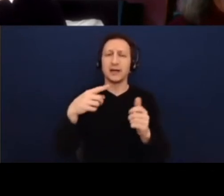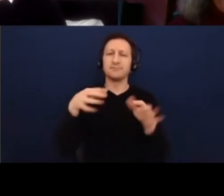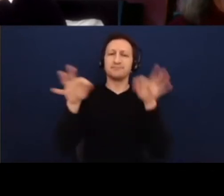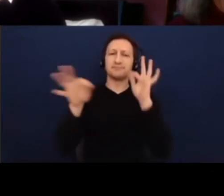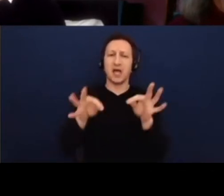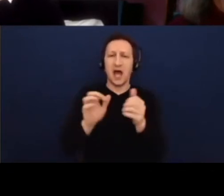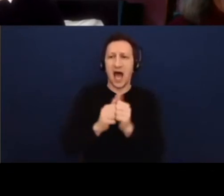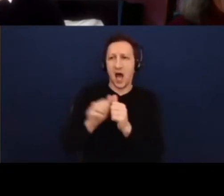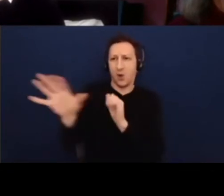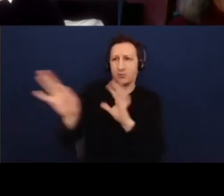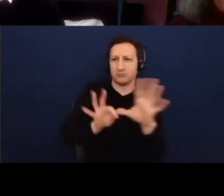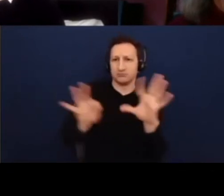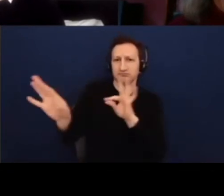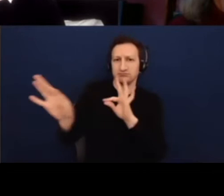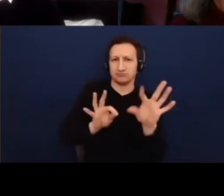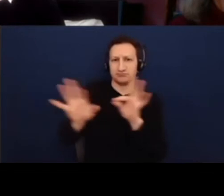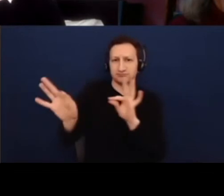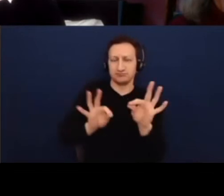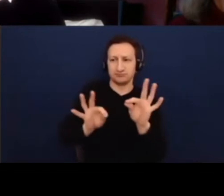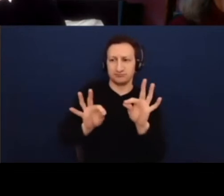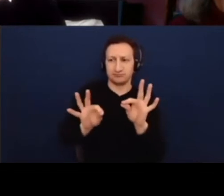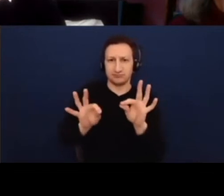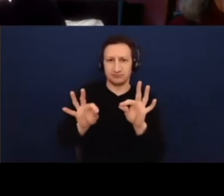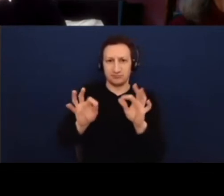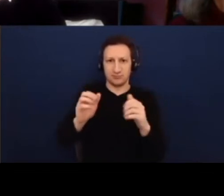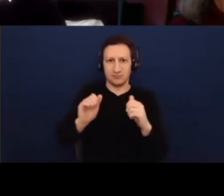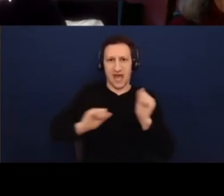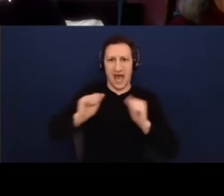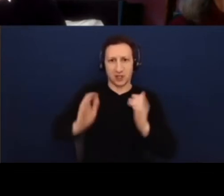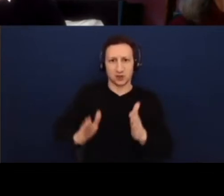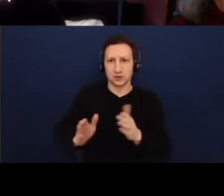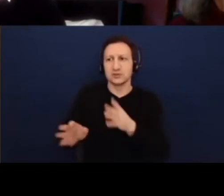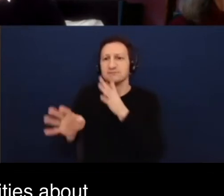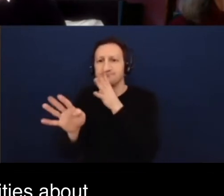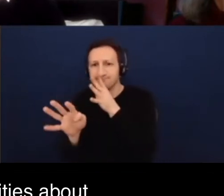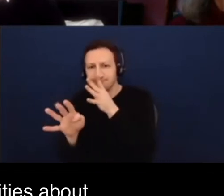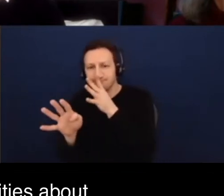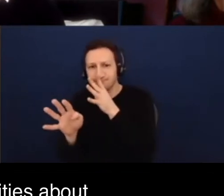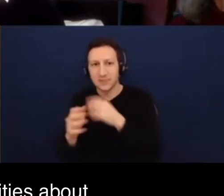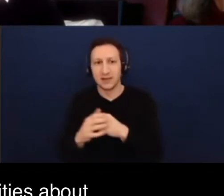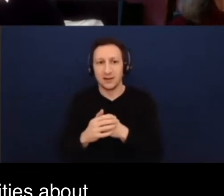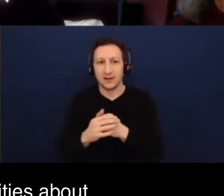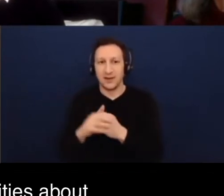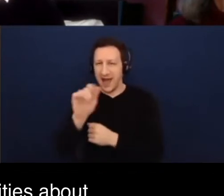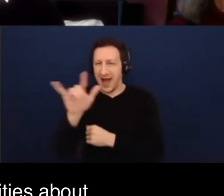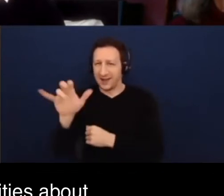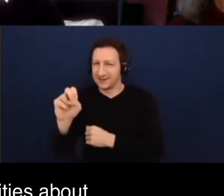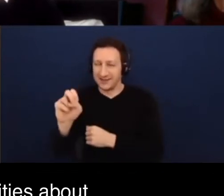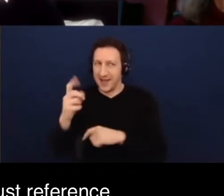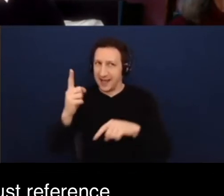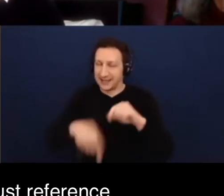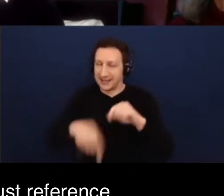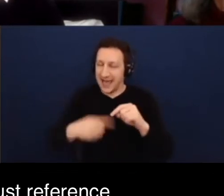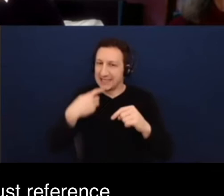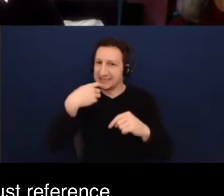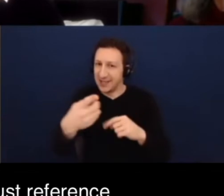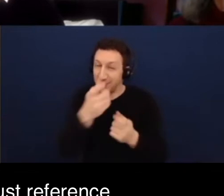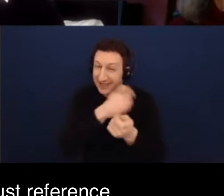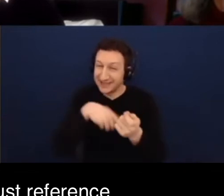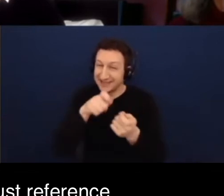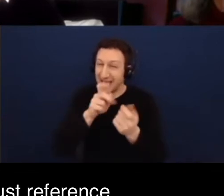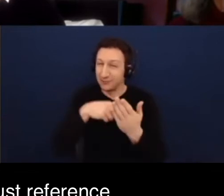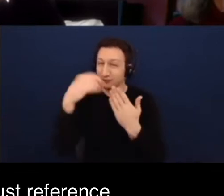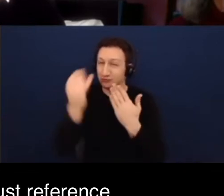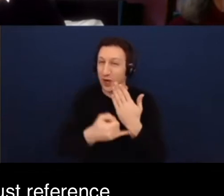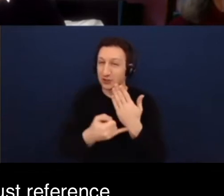And Allison is now doing some projects of which we can only speak in generalities about everything right now, but can we just